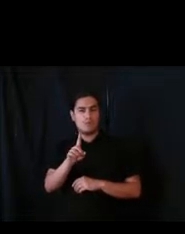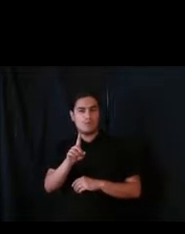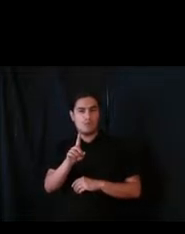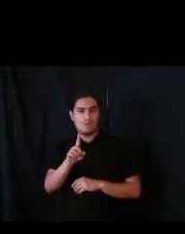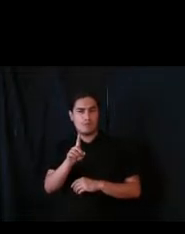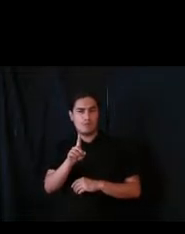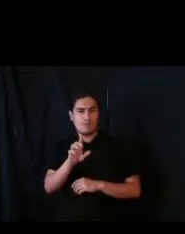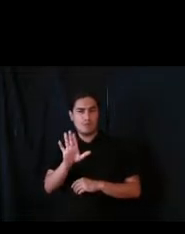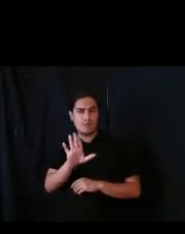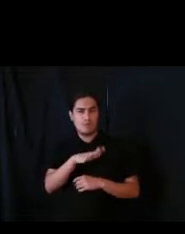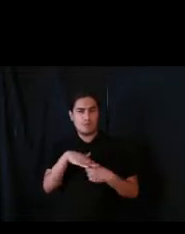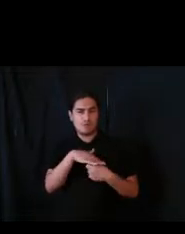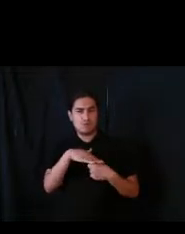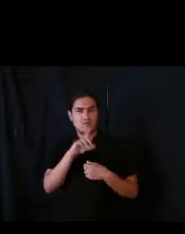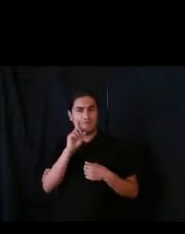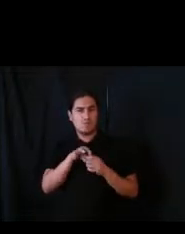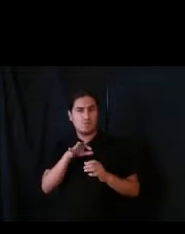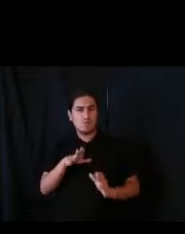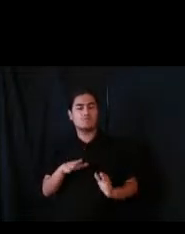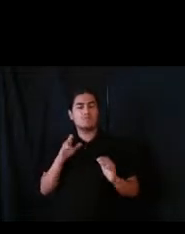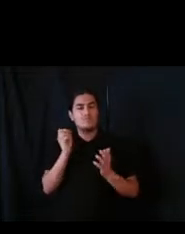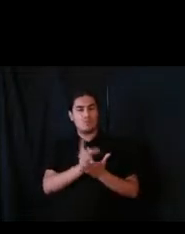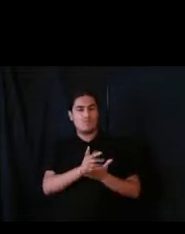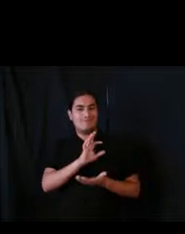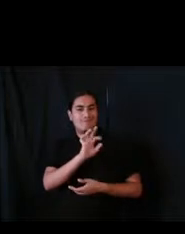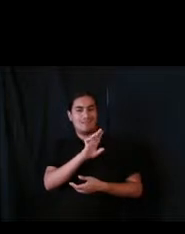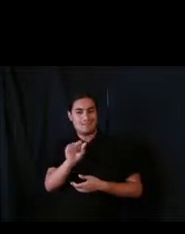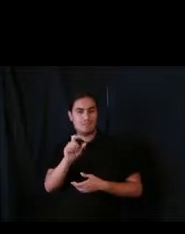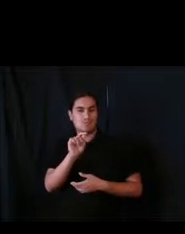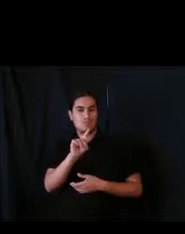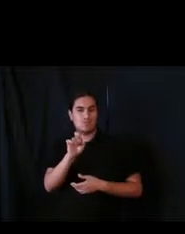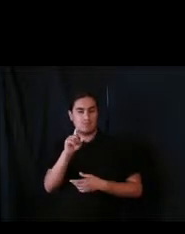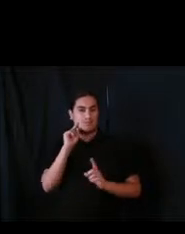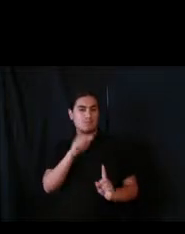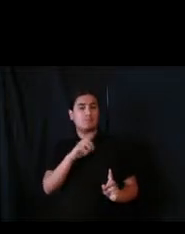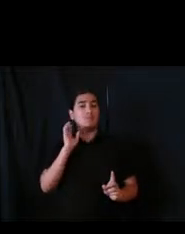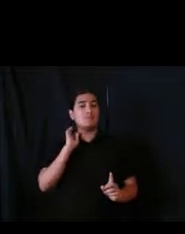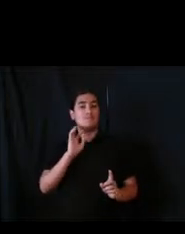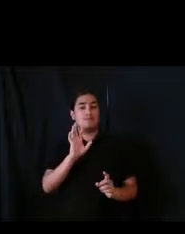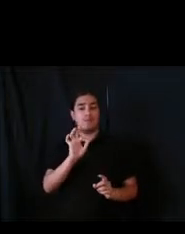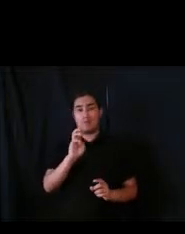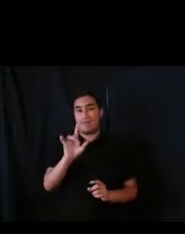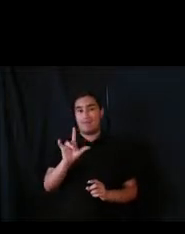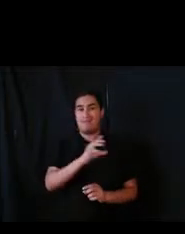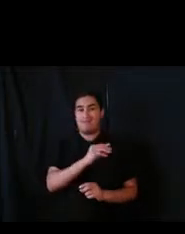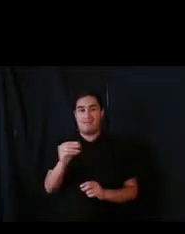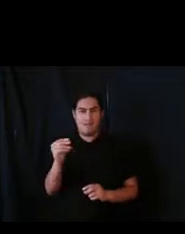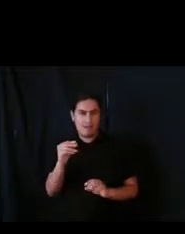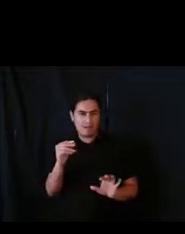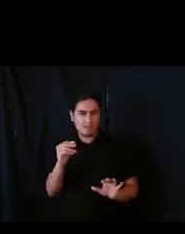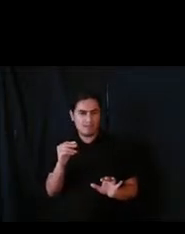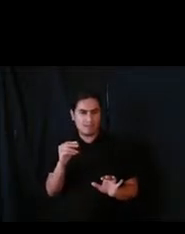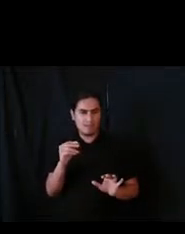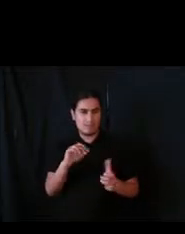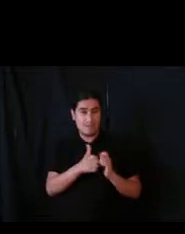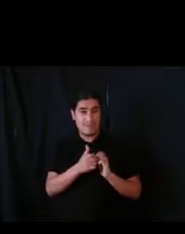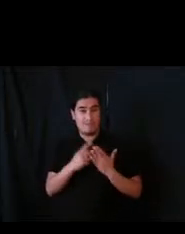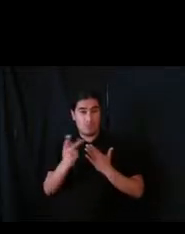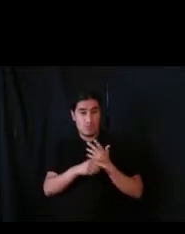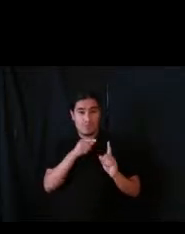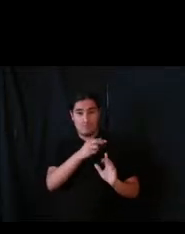partnership program is divided into two programs the competitive program and the formulaic program the competitive program